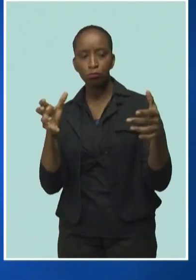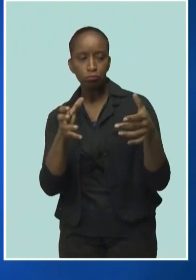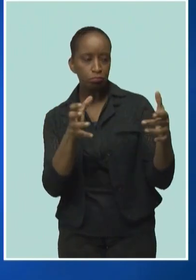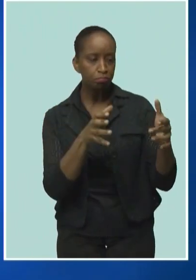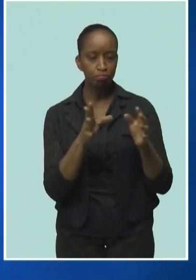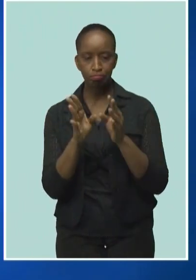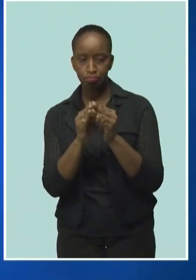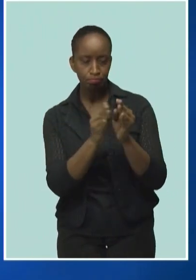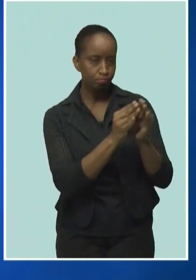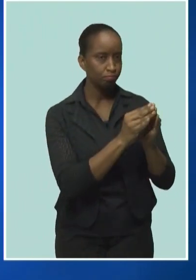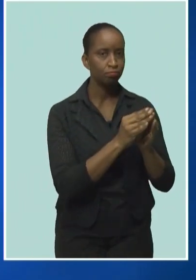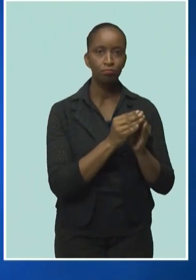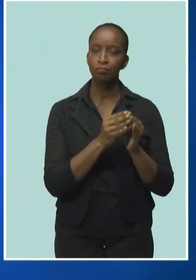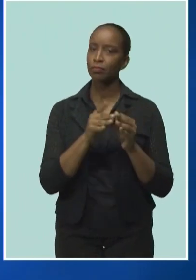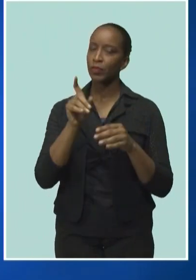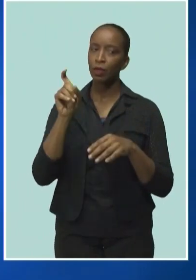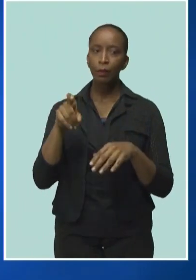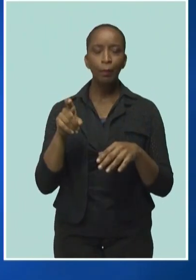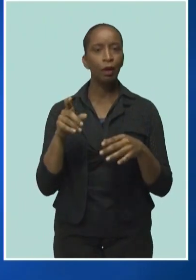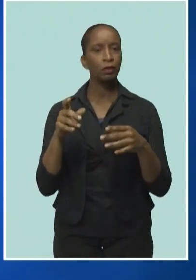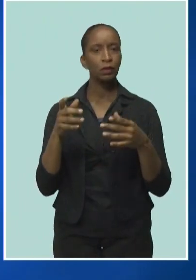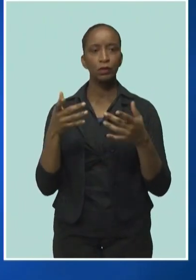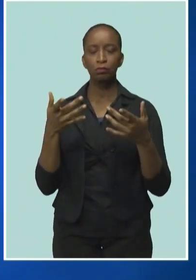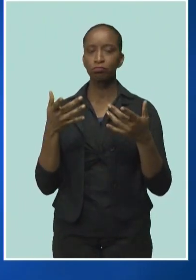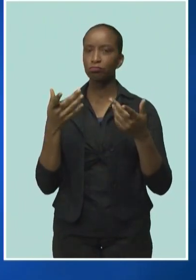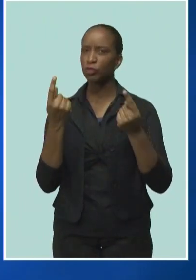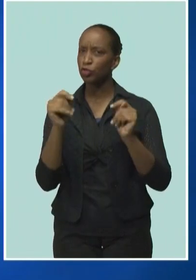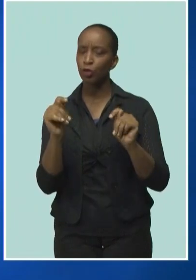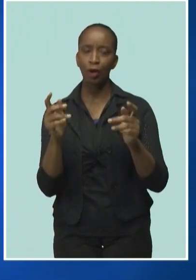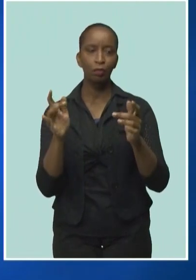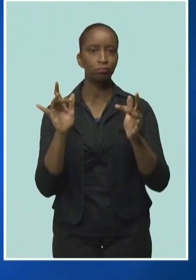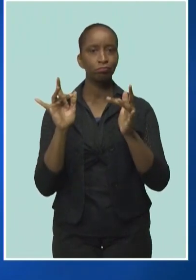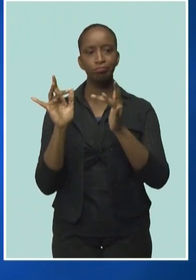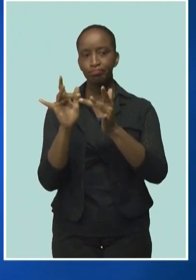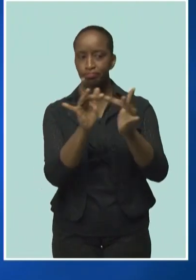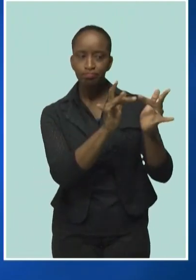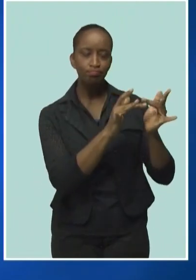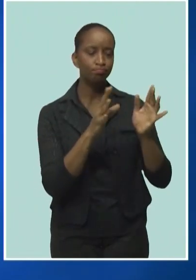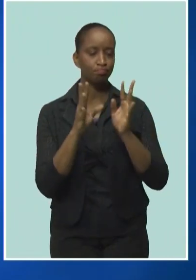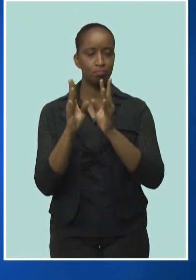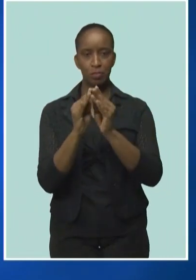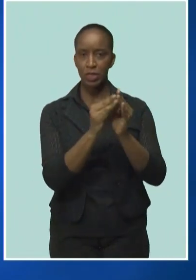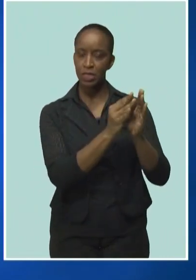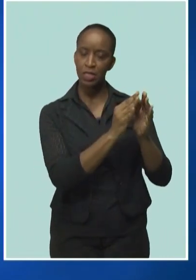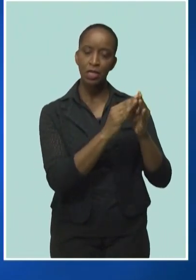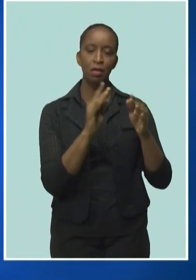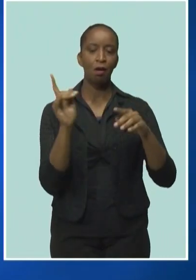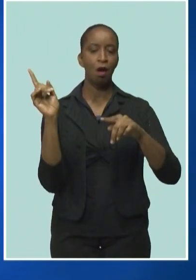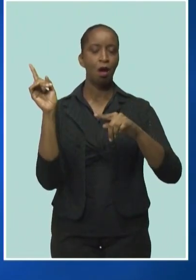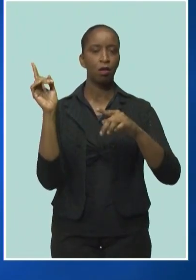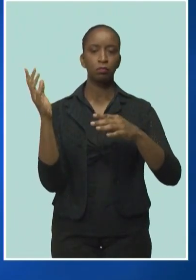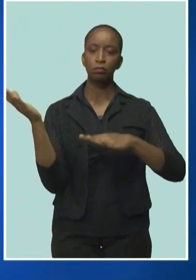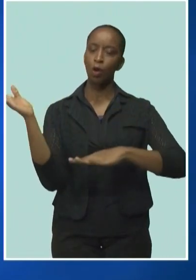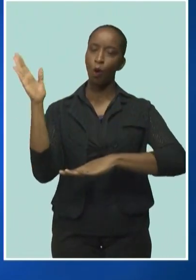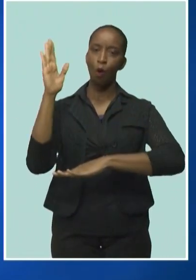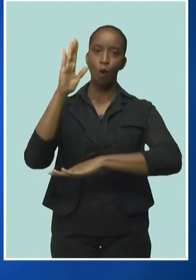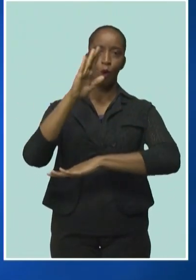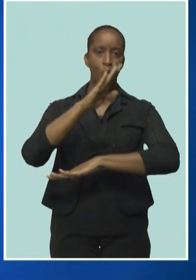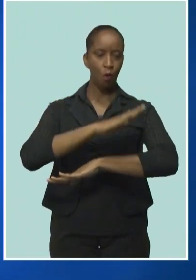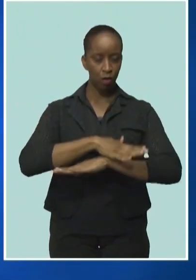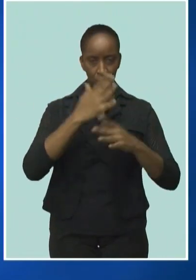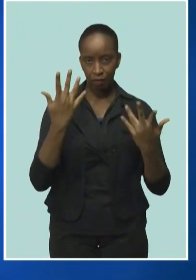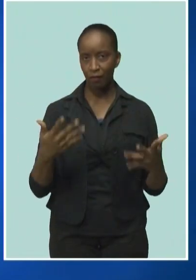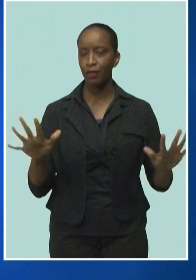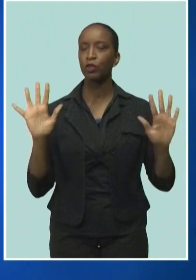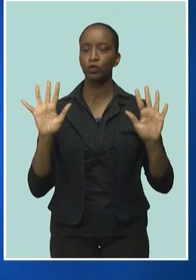We have to see this through to the end, and we have meetings right through. So I think our partners, based on all the feedback, are very